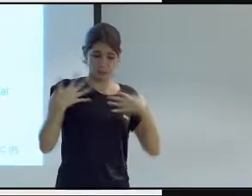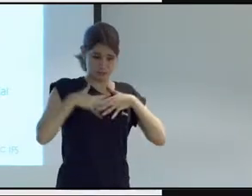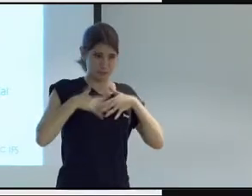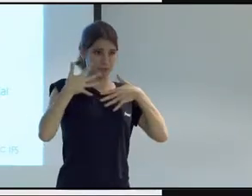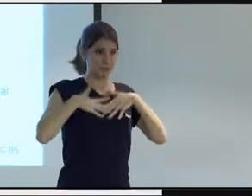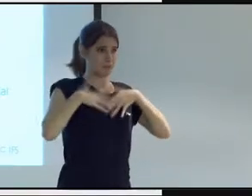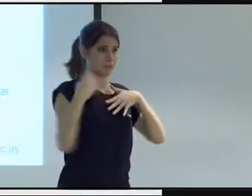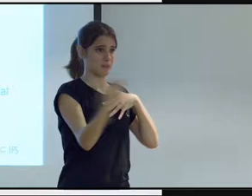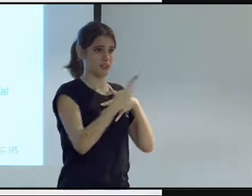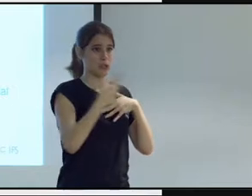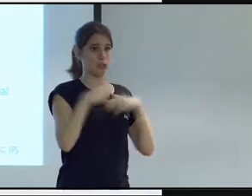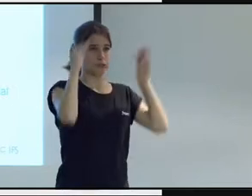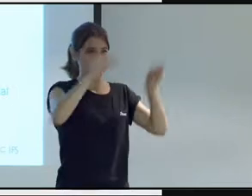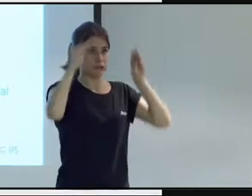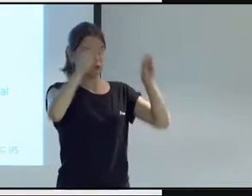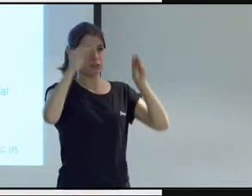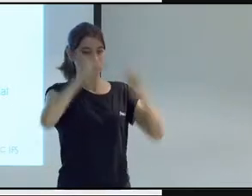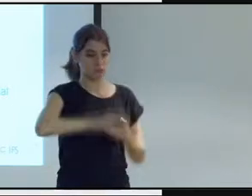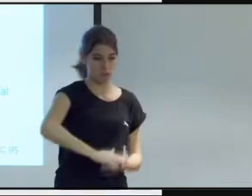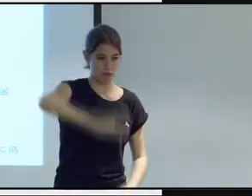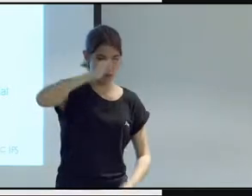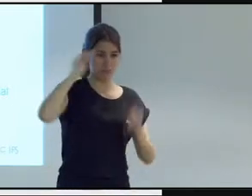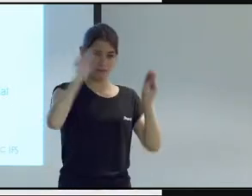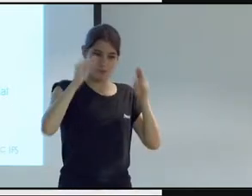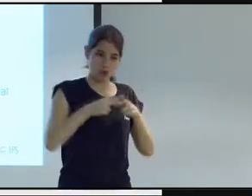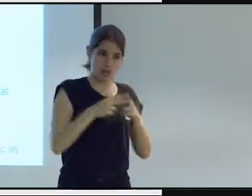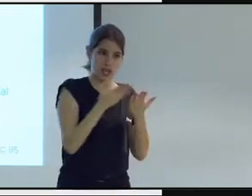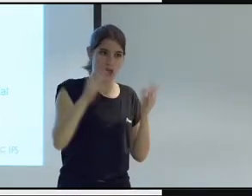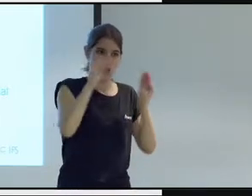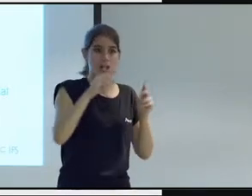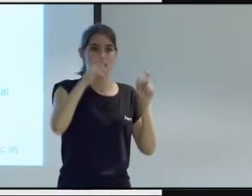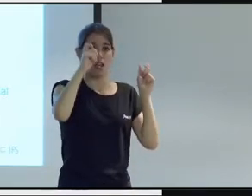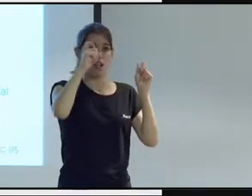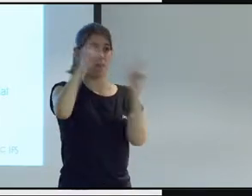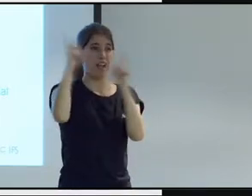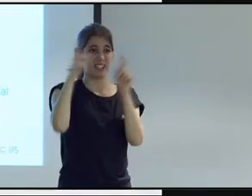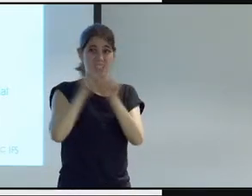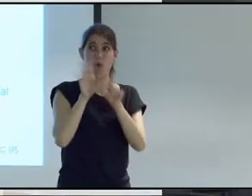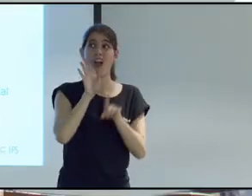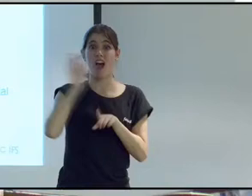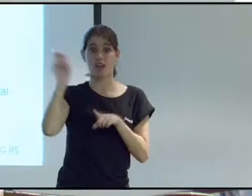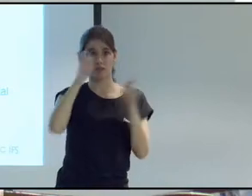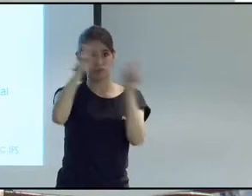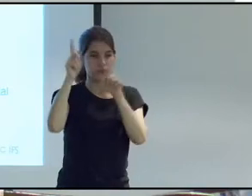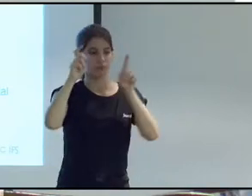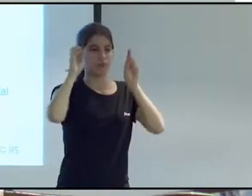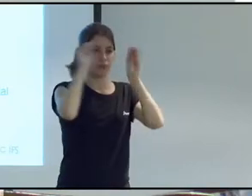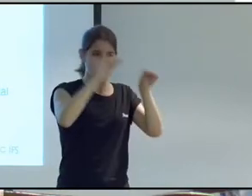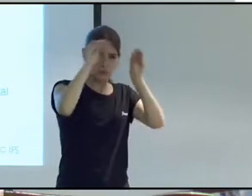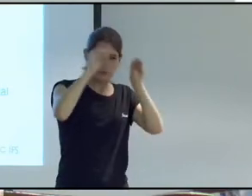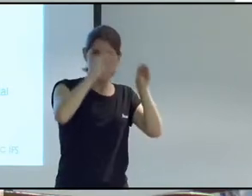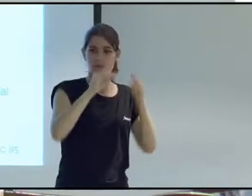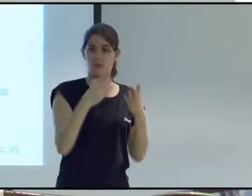us. So we, ever since we're little and through images and pictures